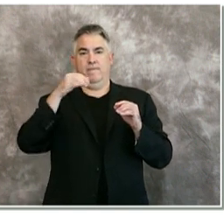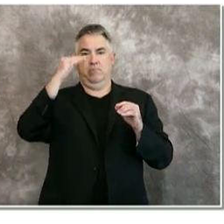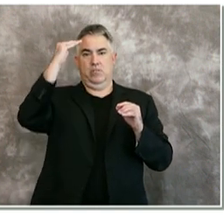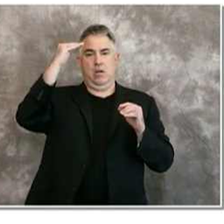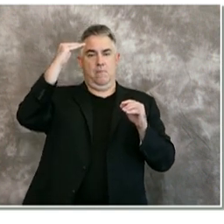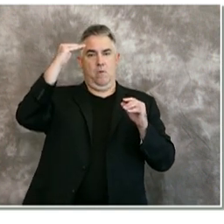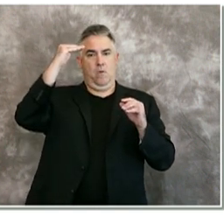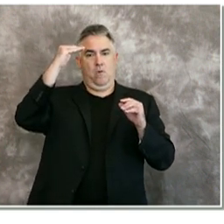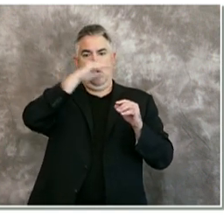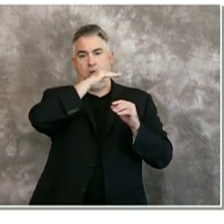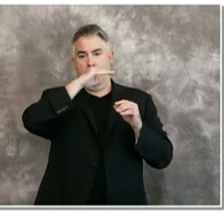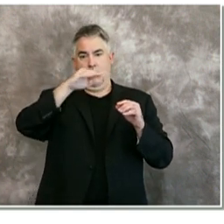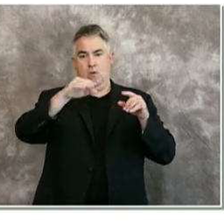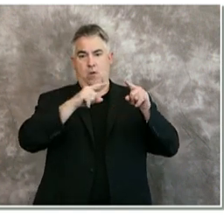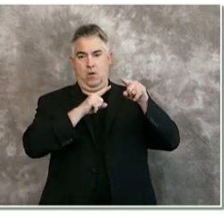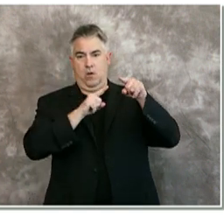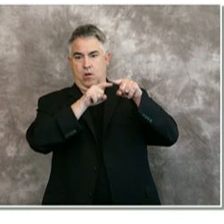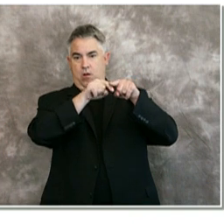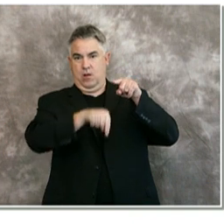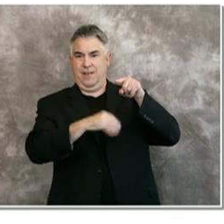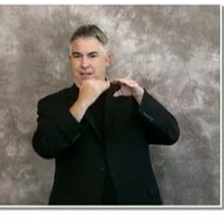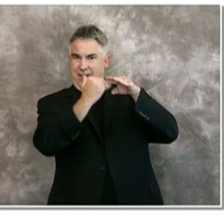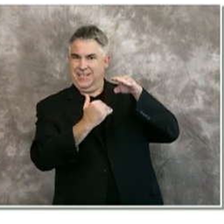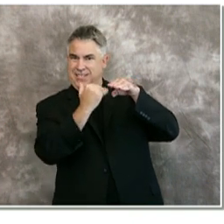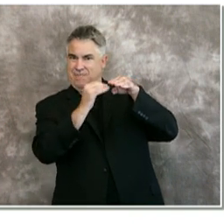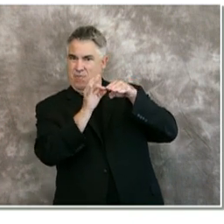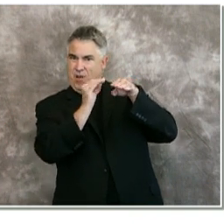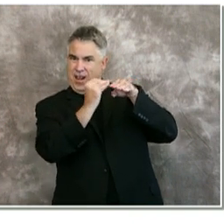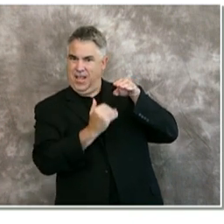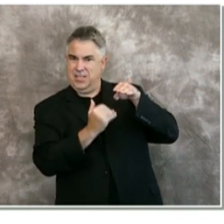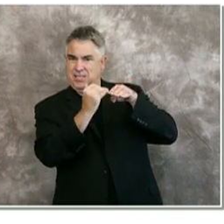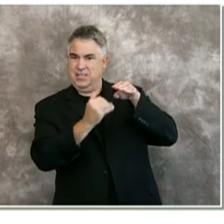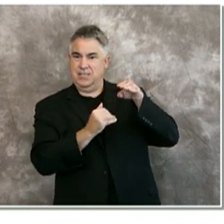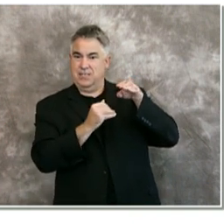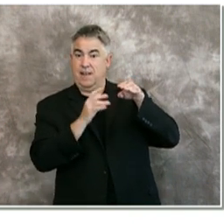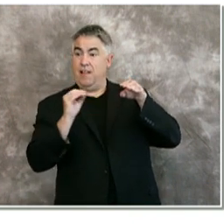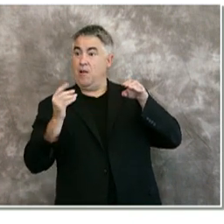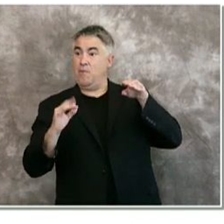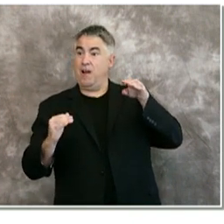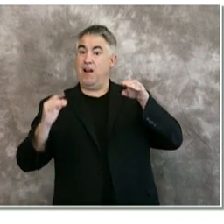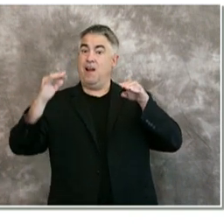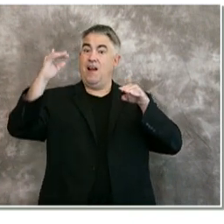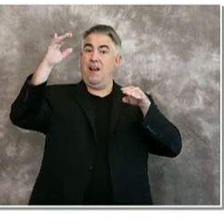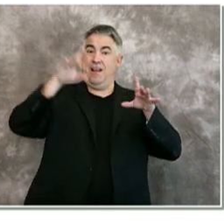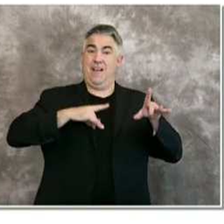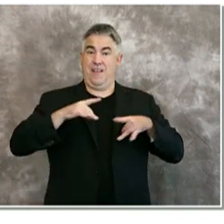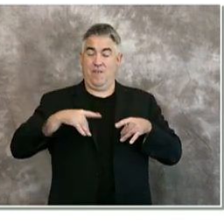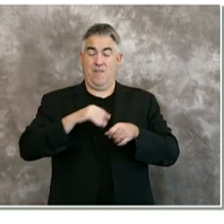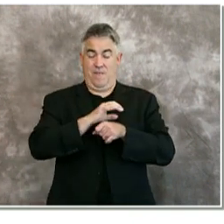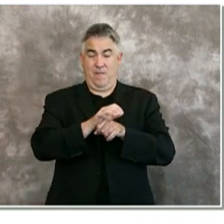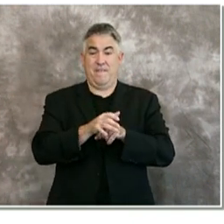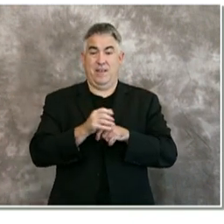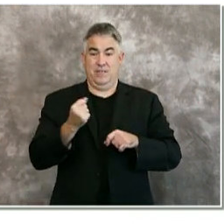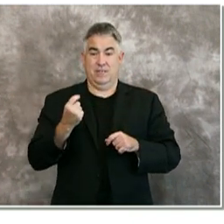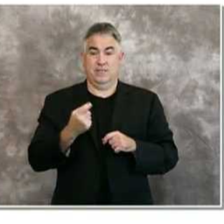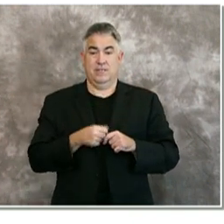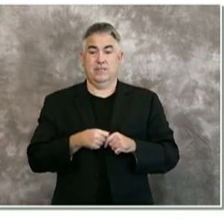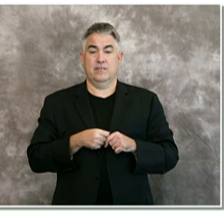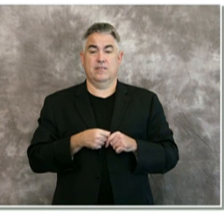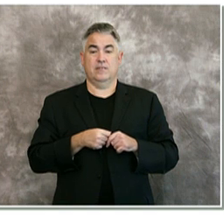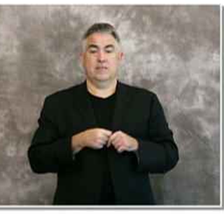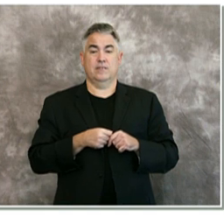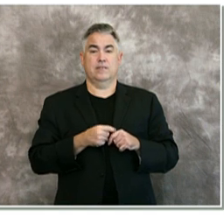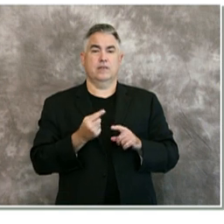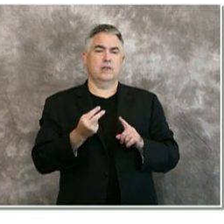70% target for this. And this is because of the increased number of cases. Going back for the past 2 weeks, in the middle